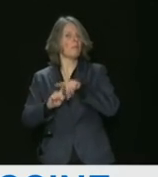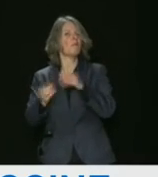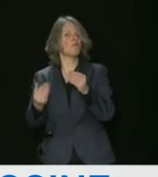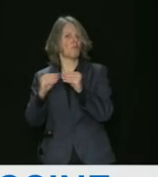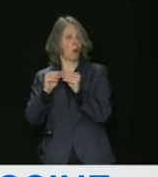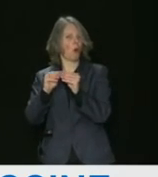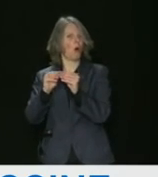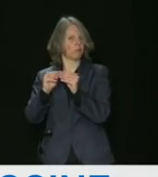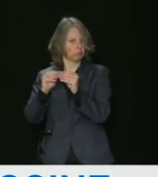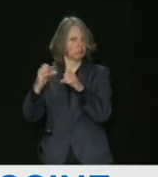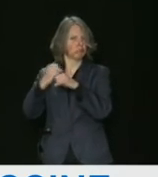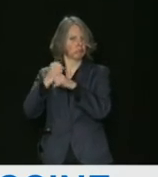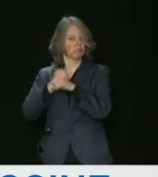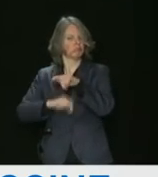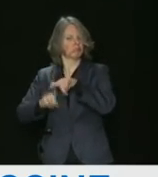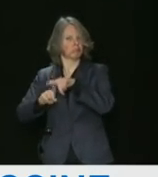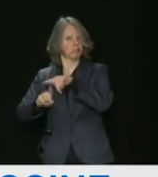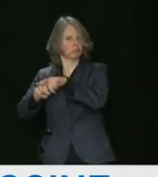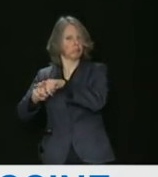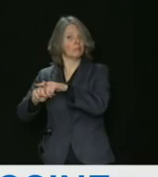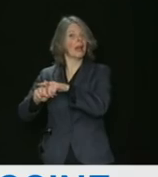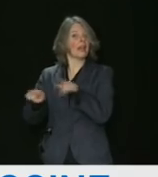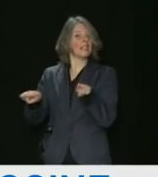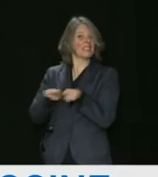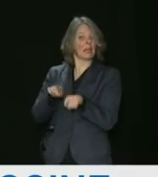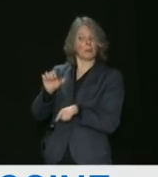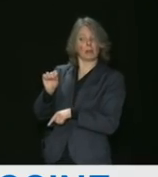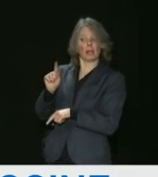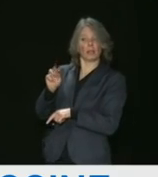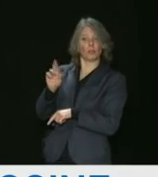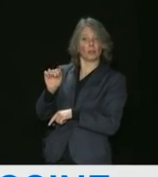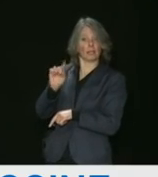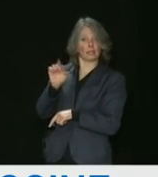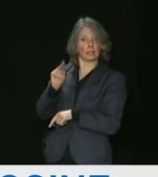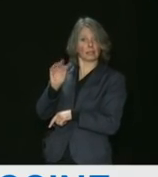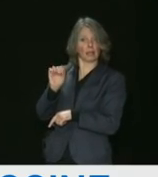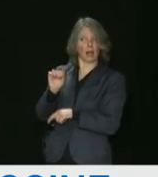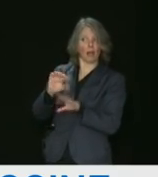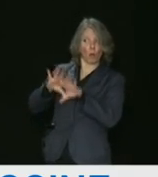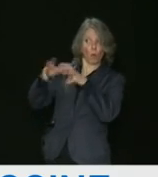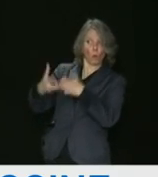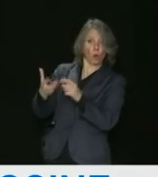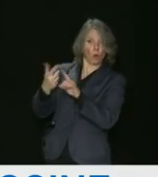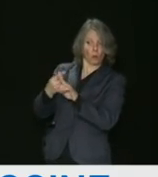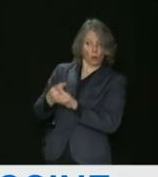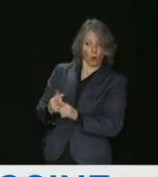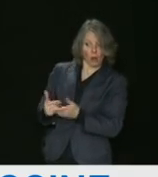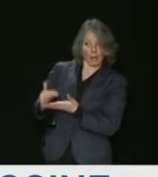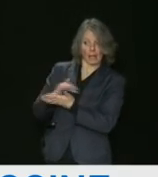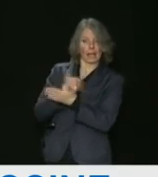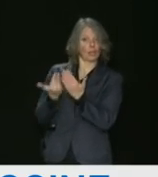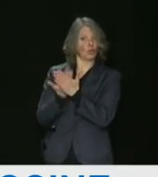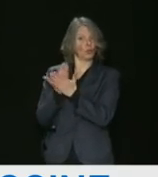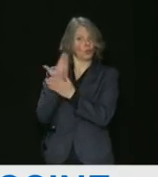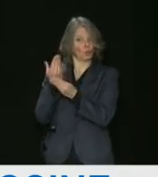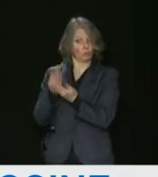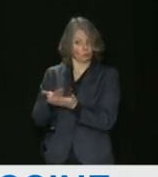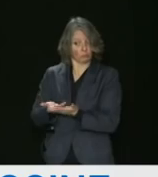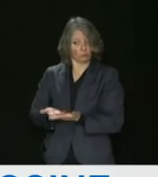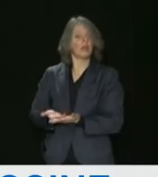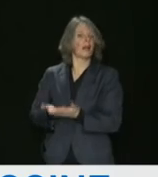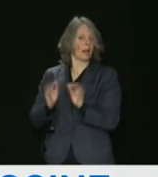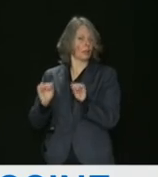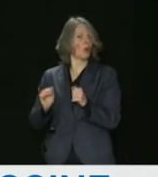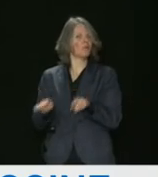with AstraZeneca, in the use in the real world that will provide greater information about the efficacy